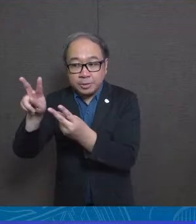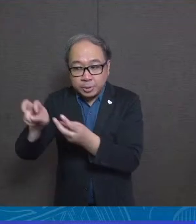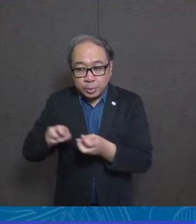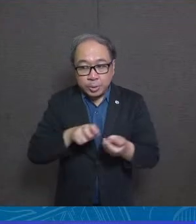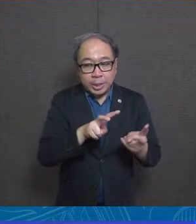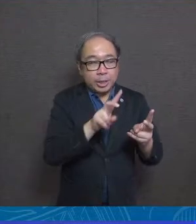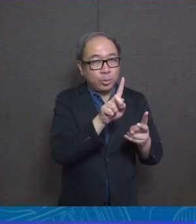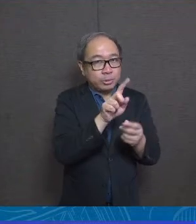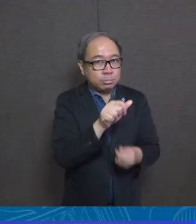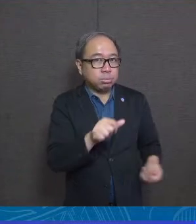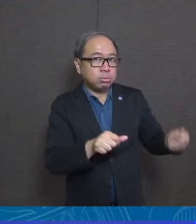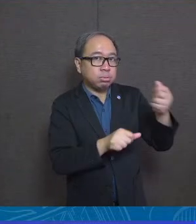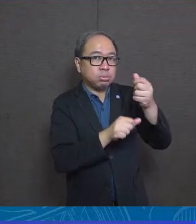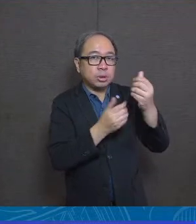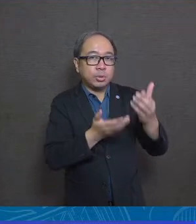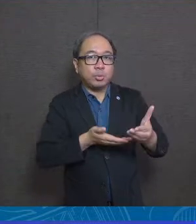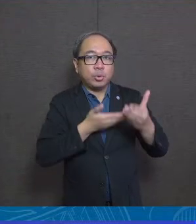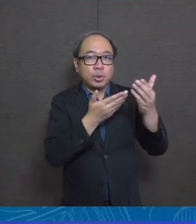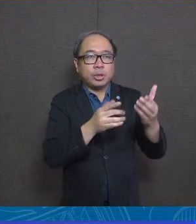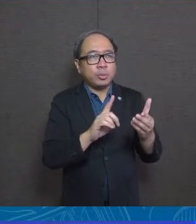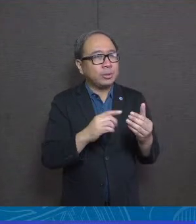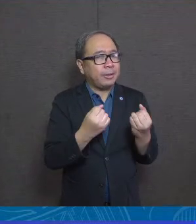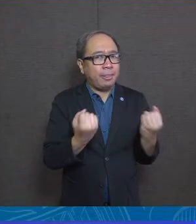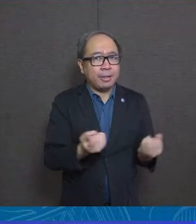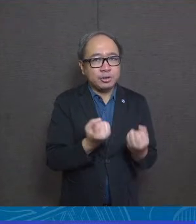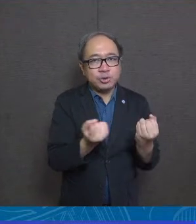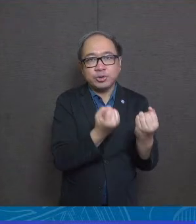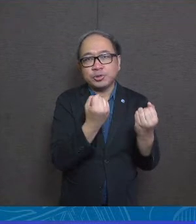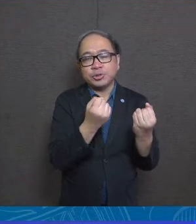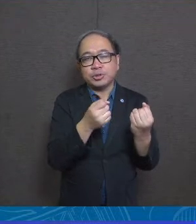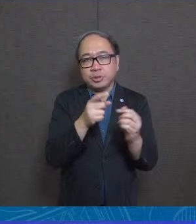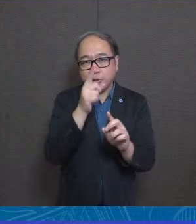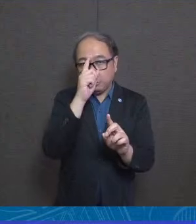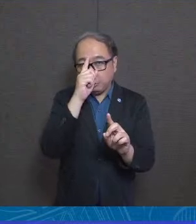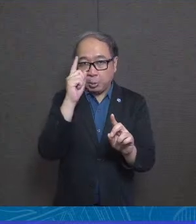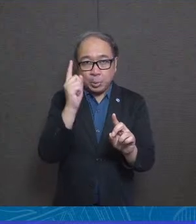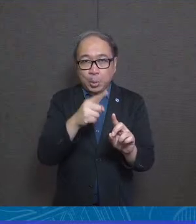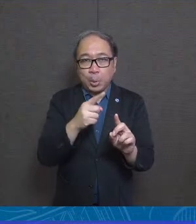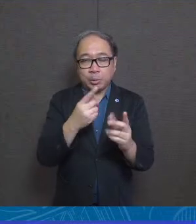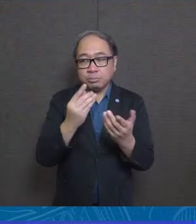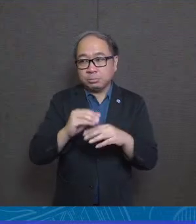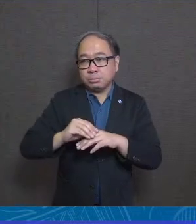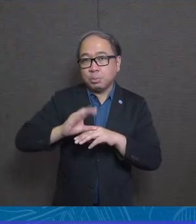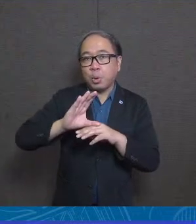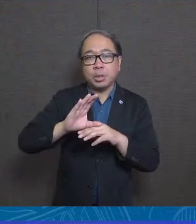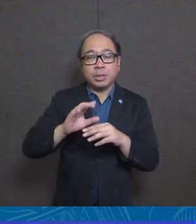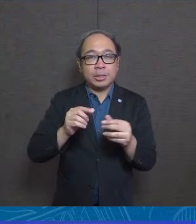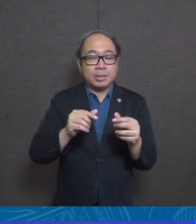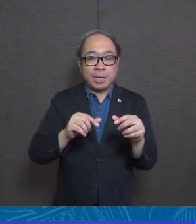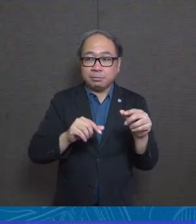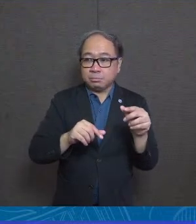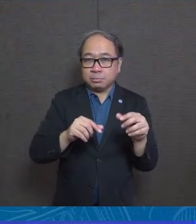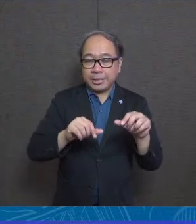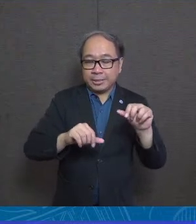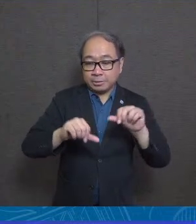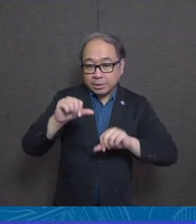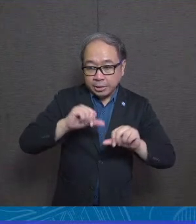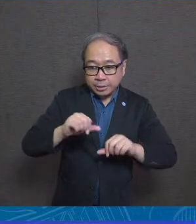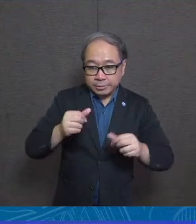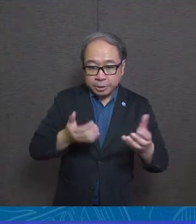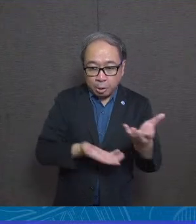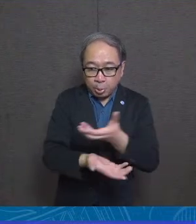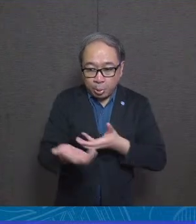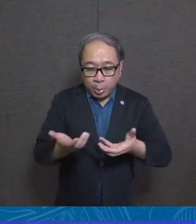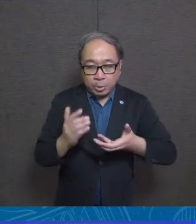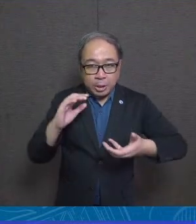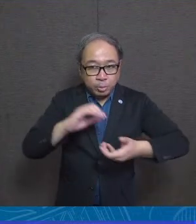this recommendation. These actions are those that are aiming to increase scientific collaboration and sharing of information for